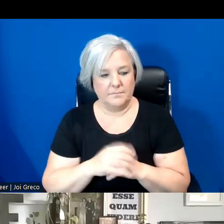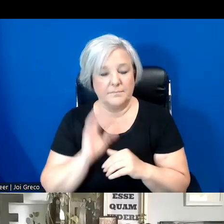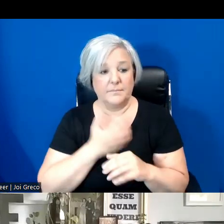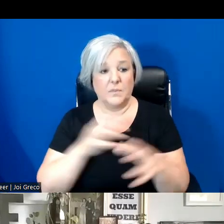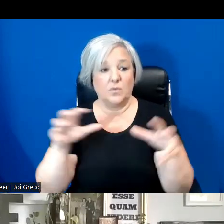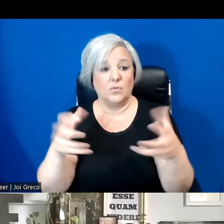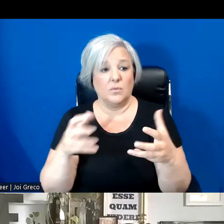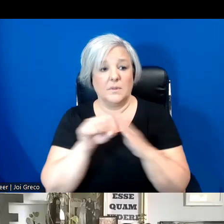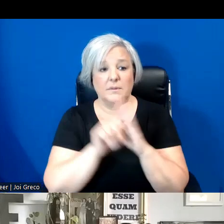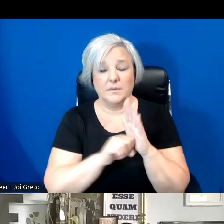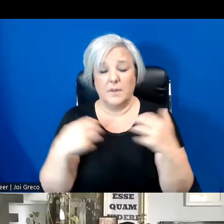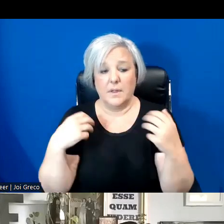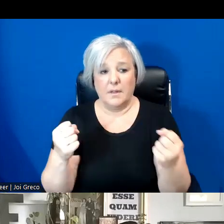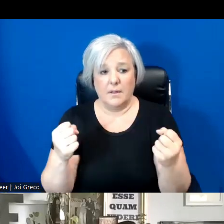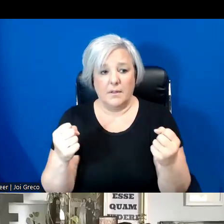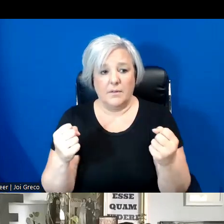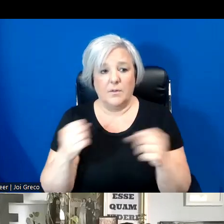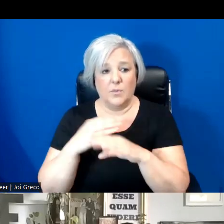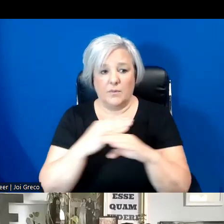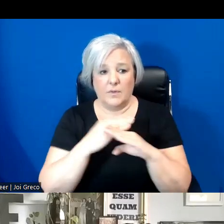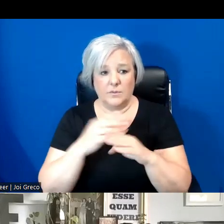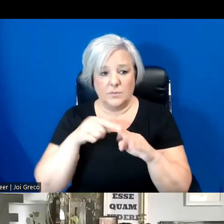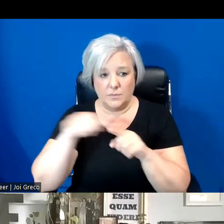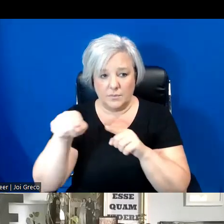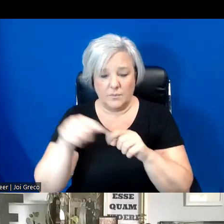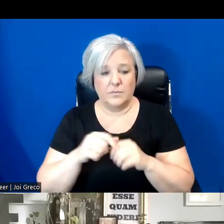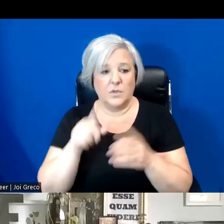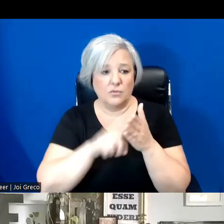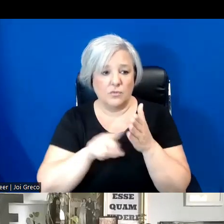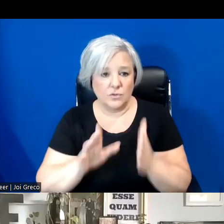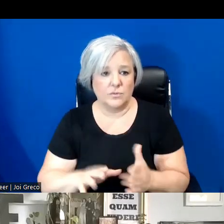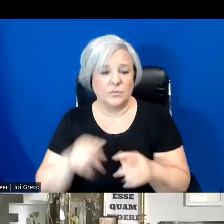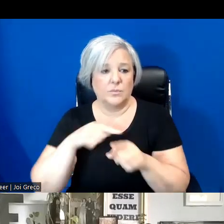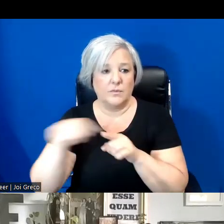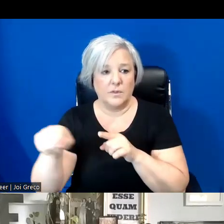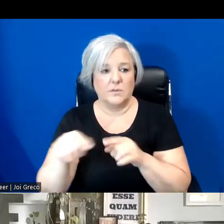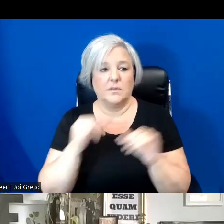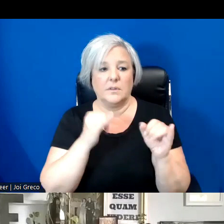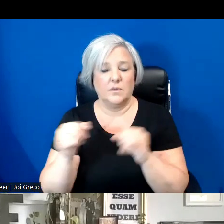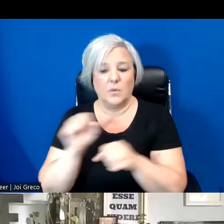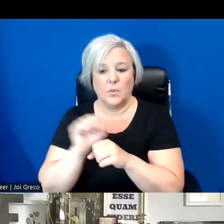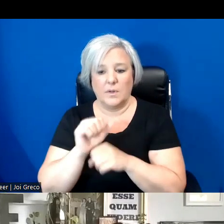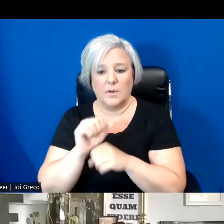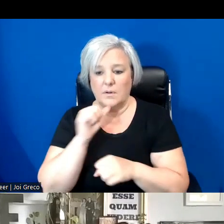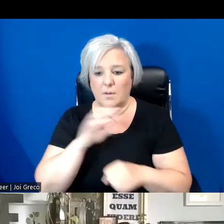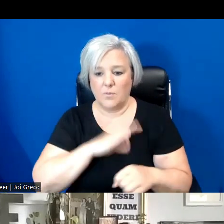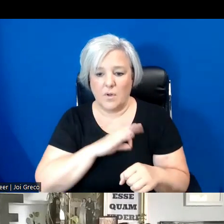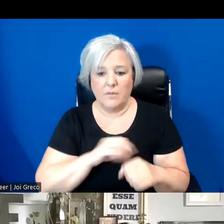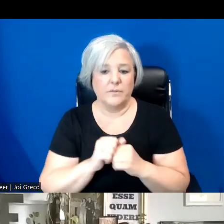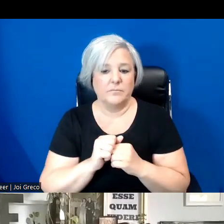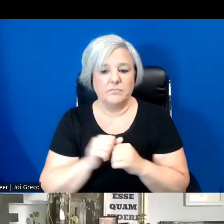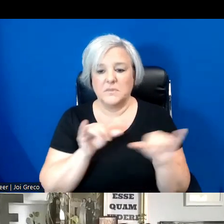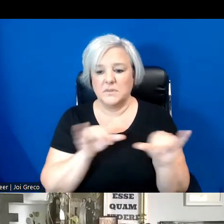are state health, injury, and violence prevention professionals, researchers in the field, individuals working in nonprofits, doing similar